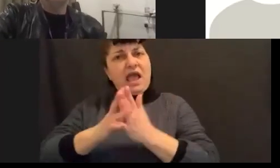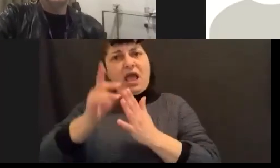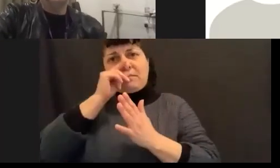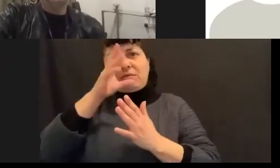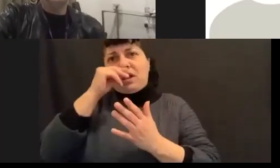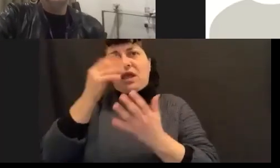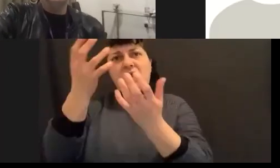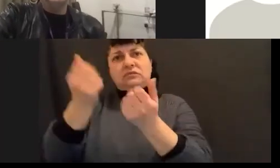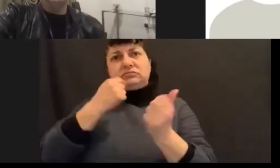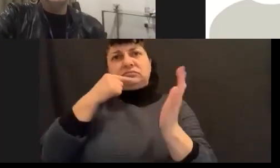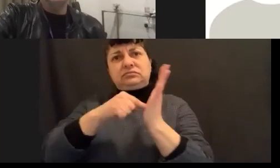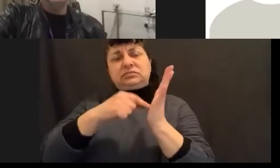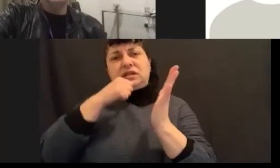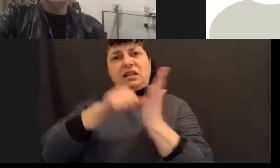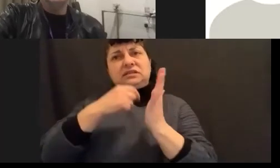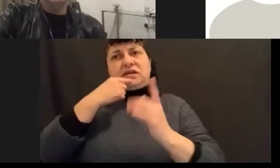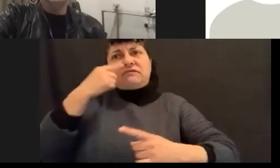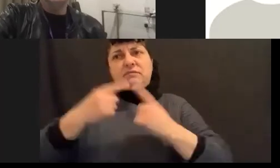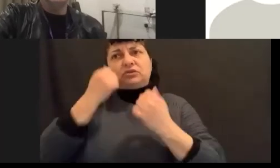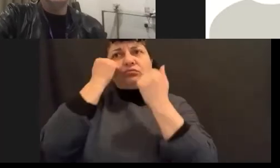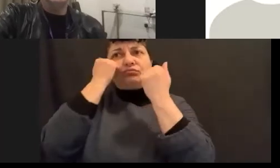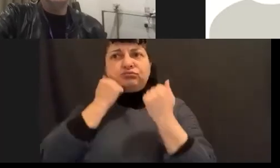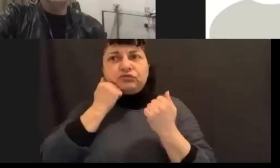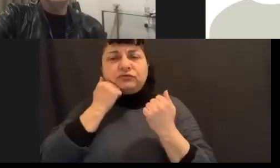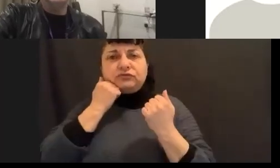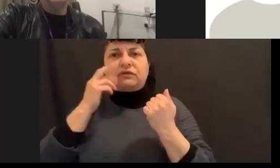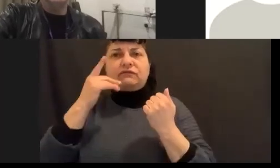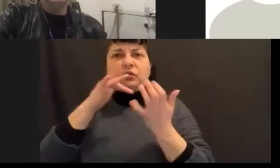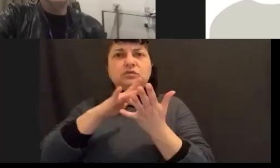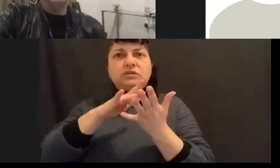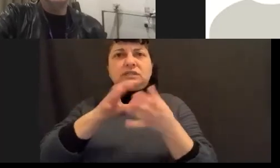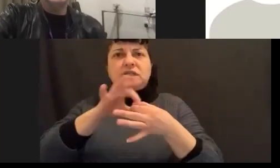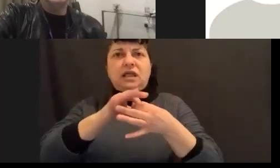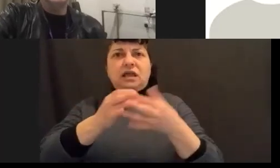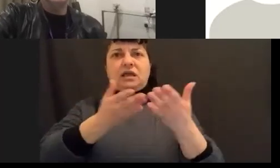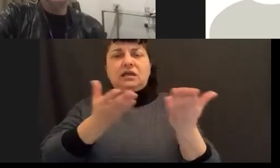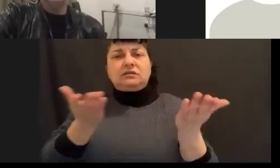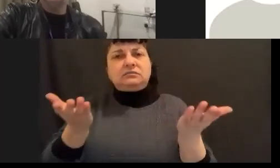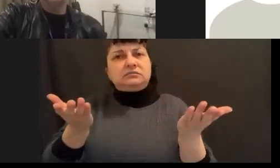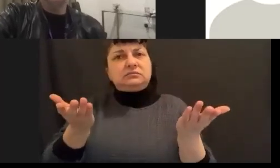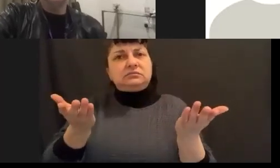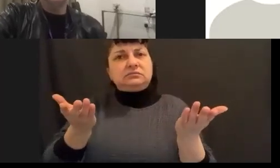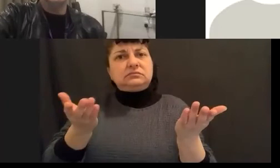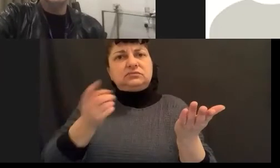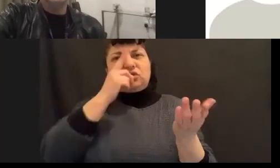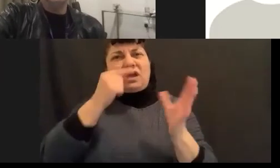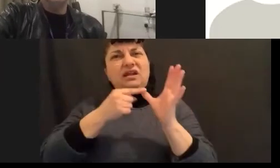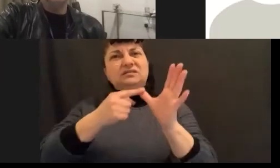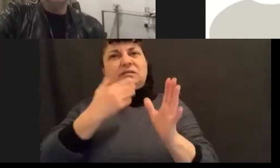to the department, but desperately need a letter so that we can push them up the front of the queue. But I'll leave that to you to answer that question.